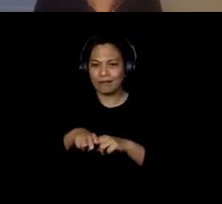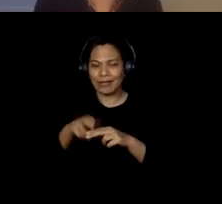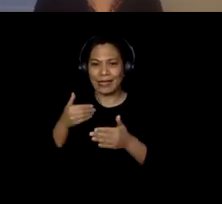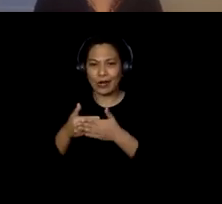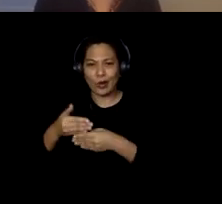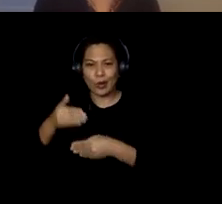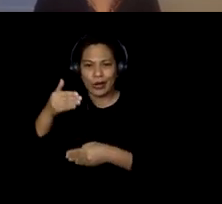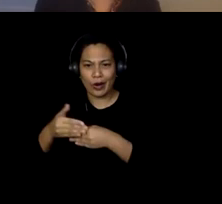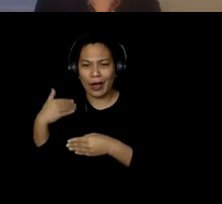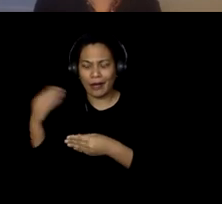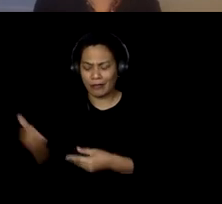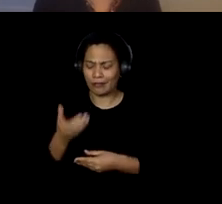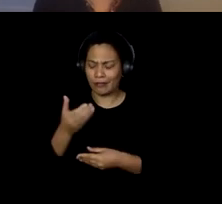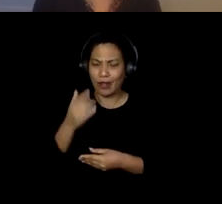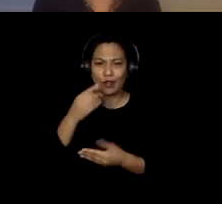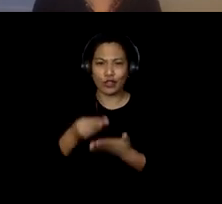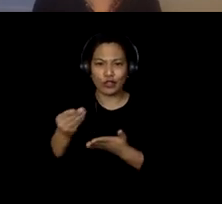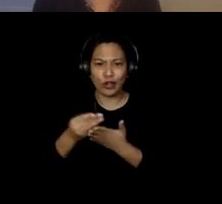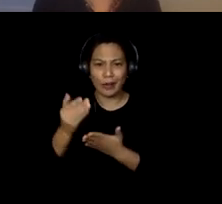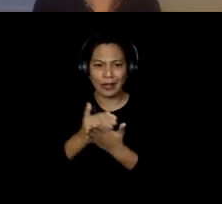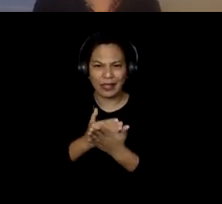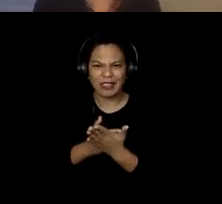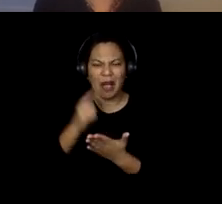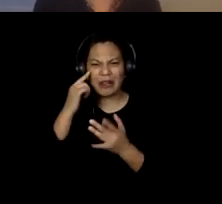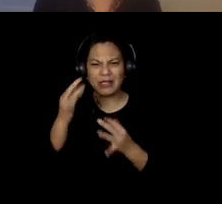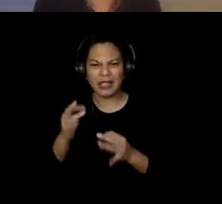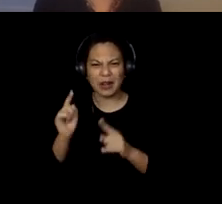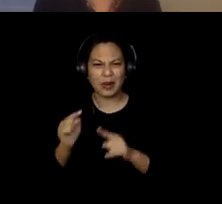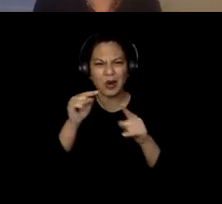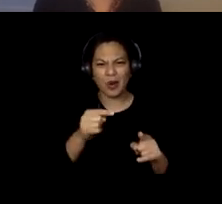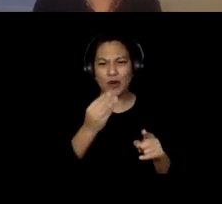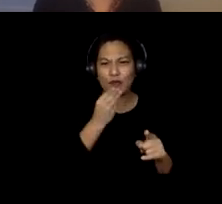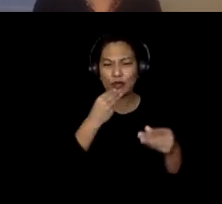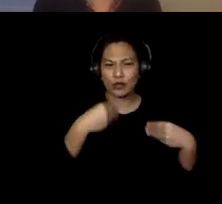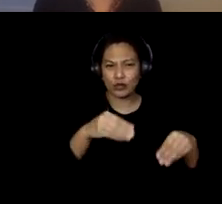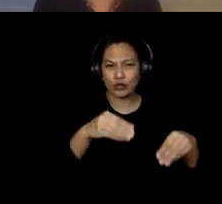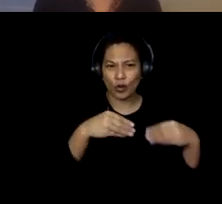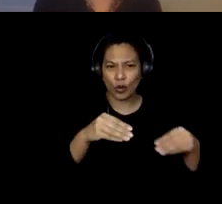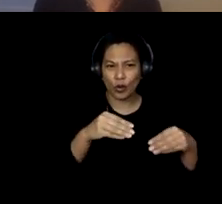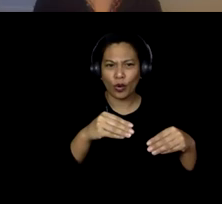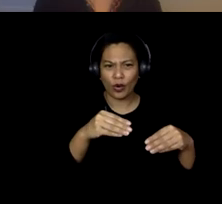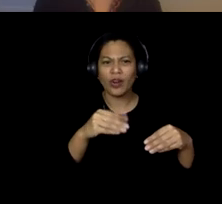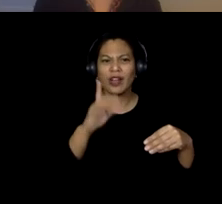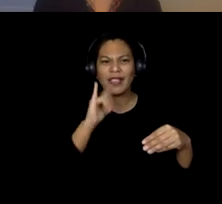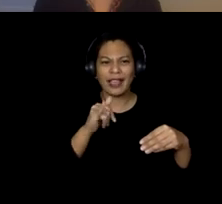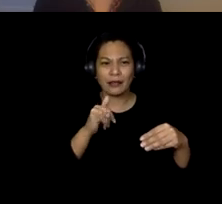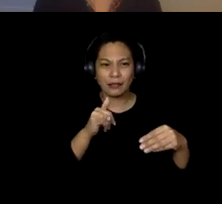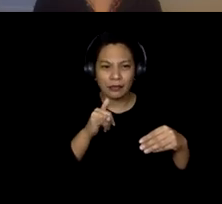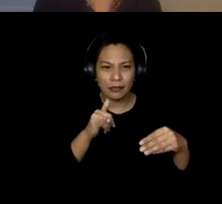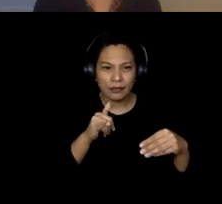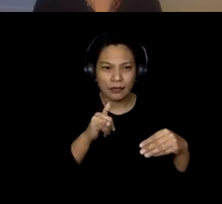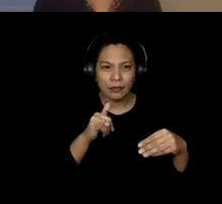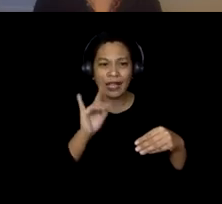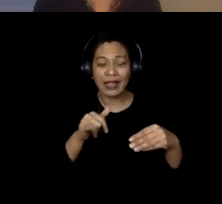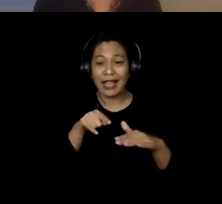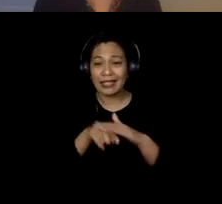list. You decided to make an impromptu trip to the fancy grocery store, the one with the fresh pasta you like. The